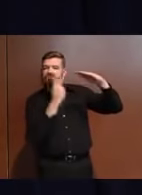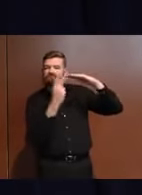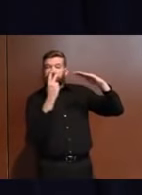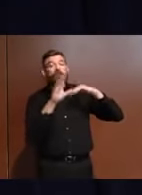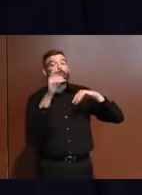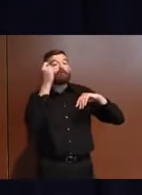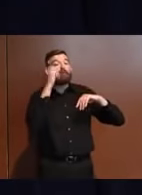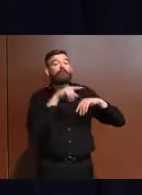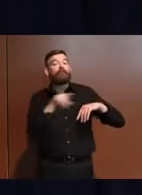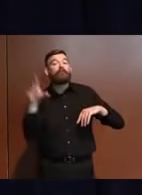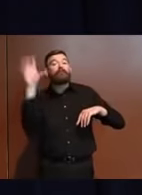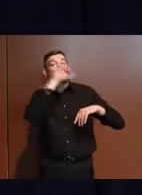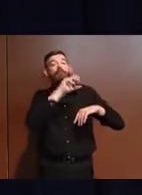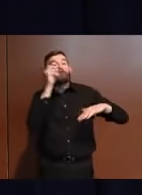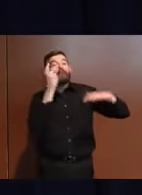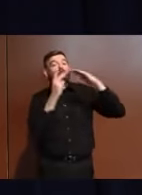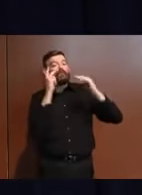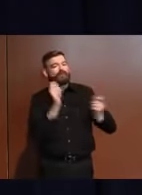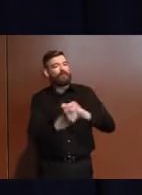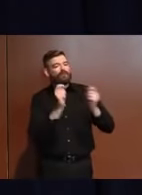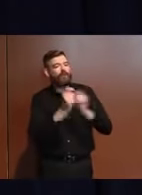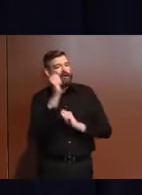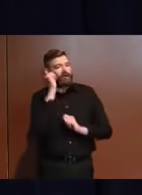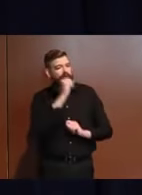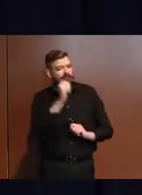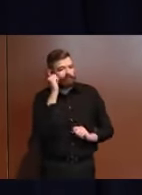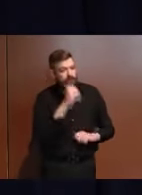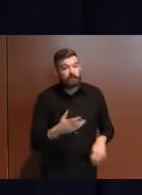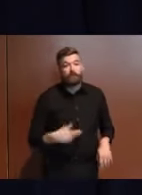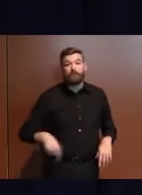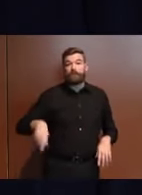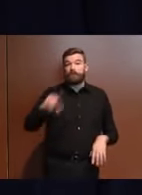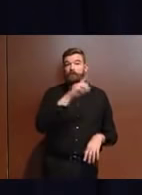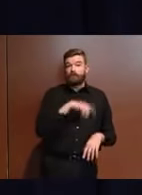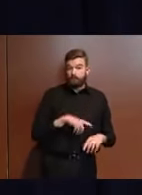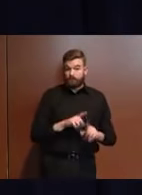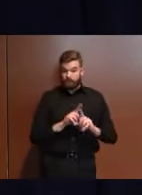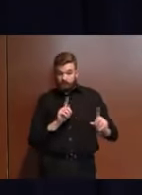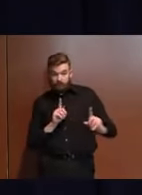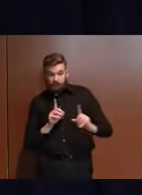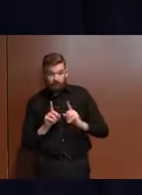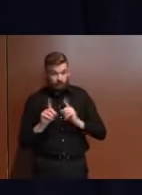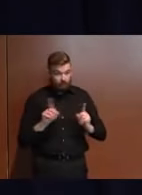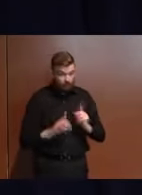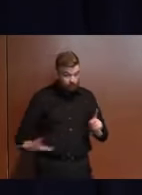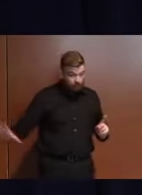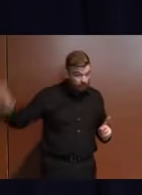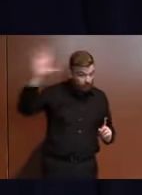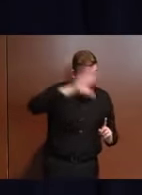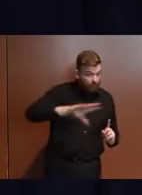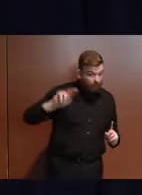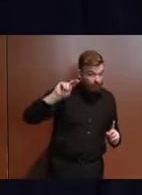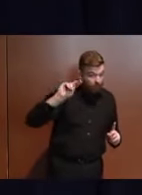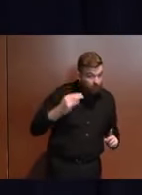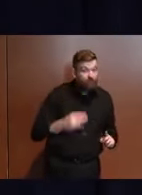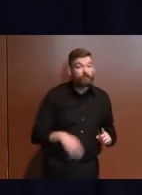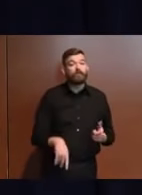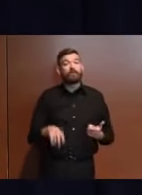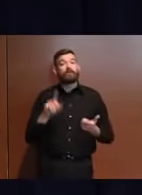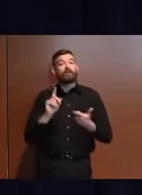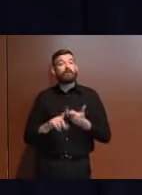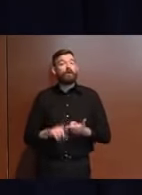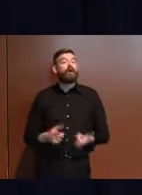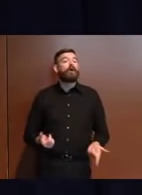impact of social distancing implemented in stages across the state, the number of positive